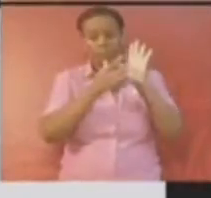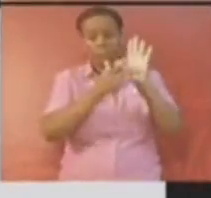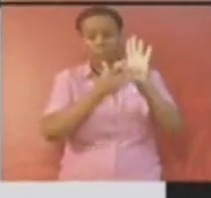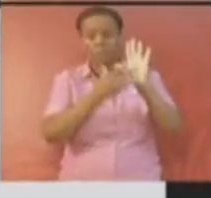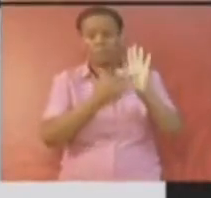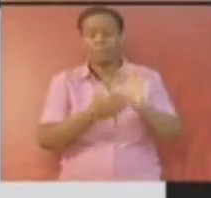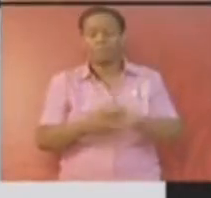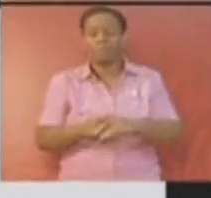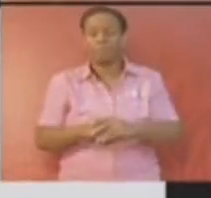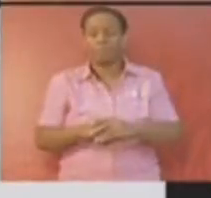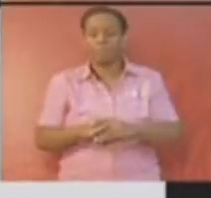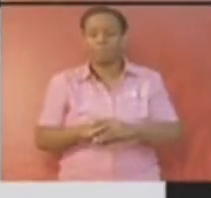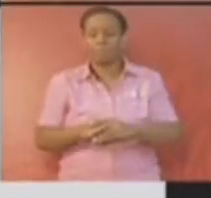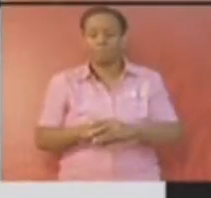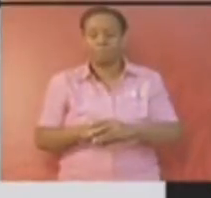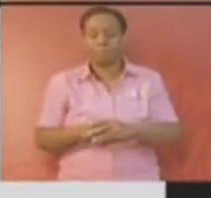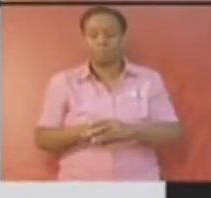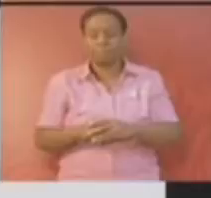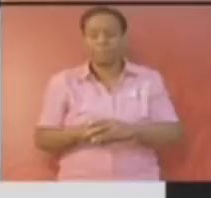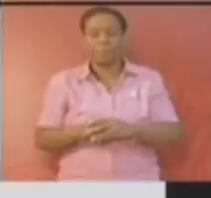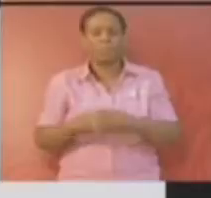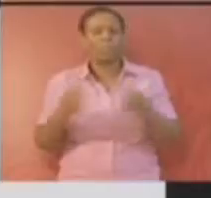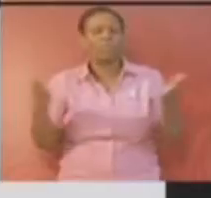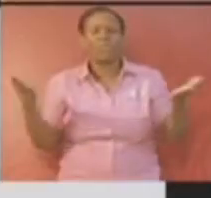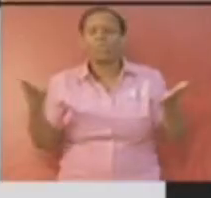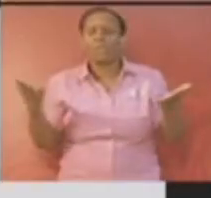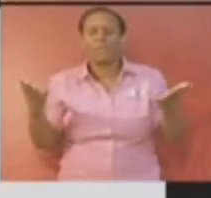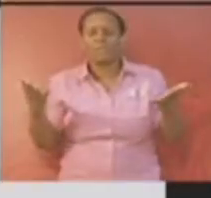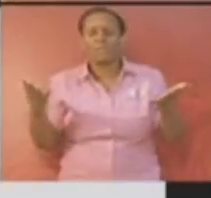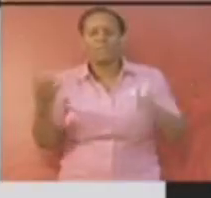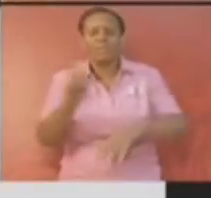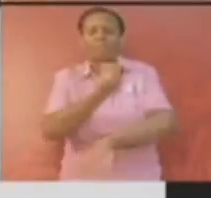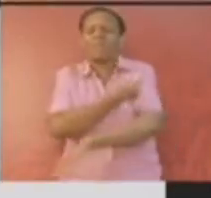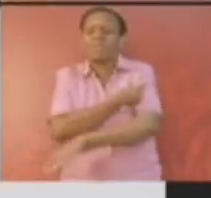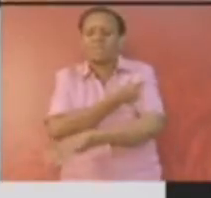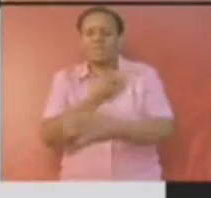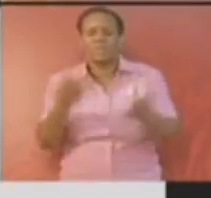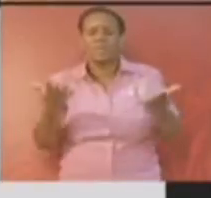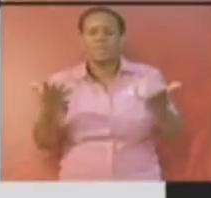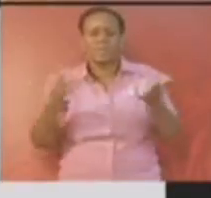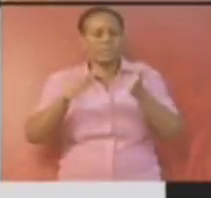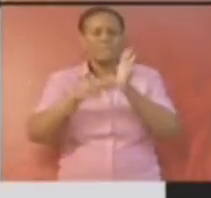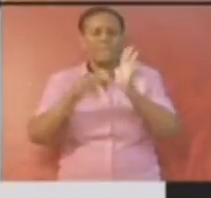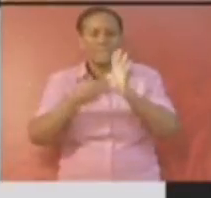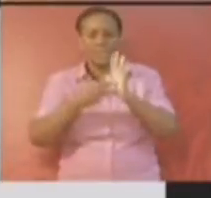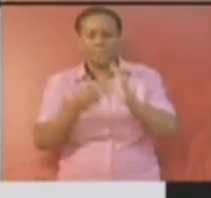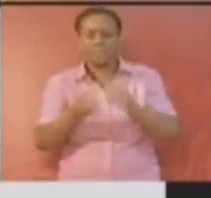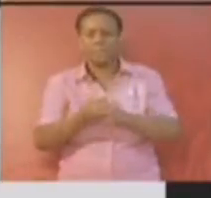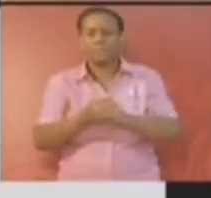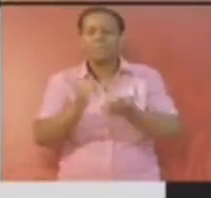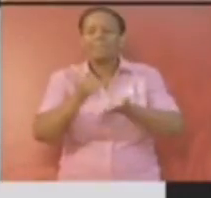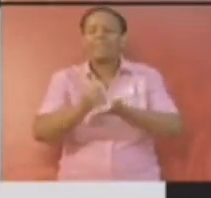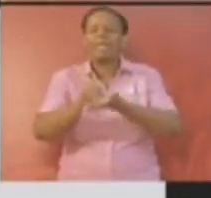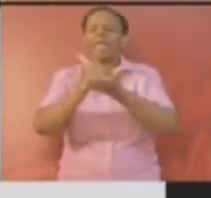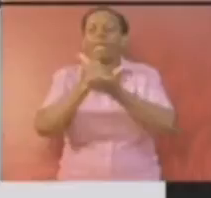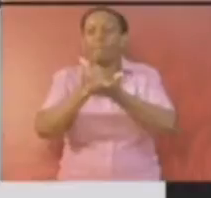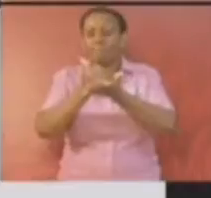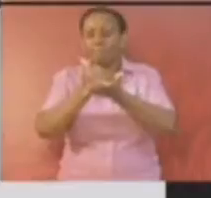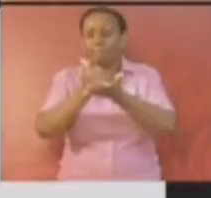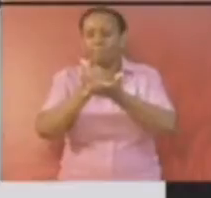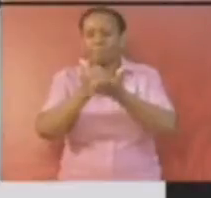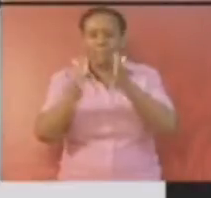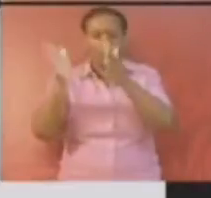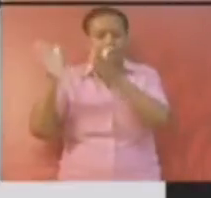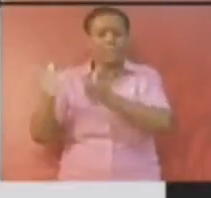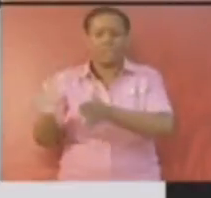a vaccine is a product that stimulates a person's immune system to produce immunity to a specific disease, thereby protecting the person